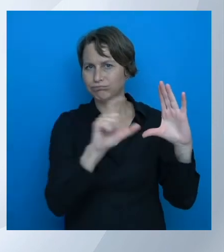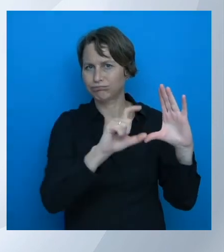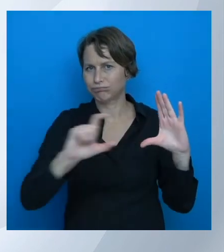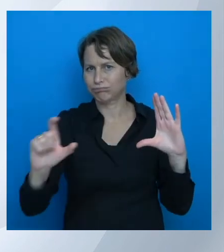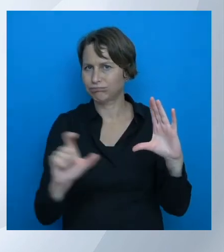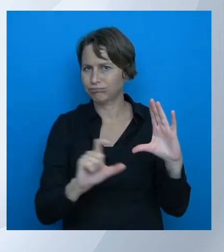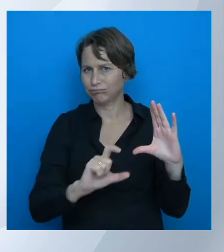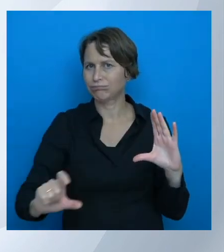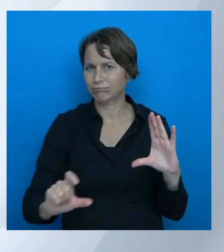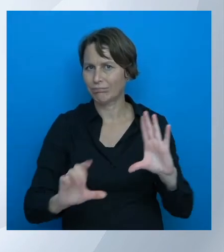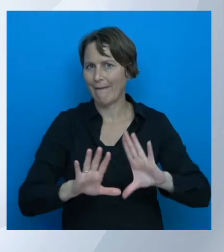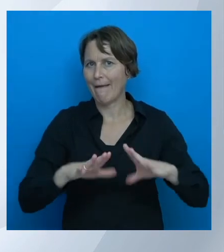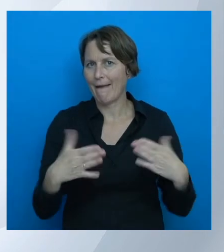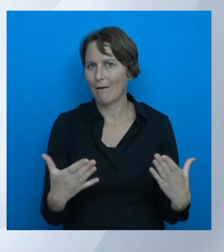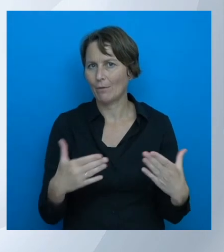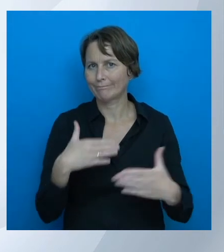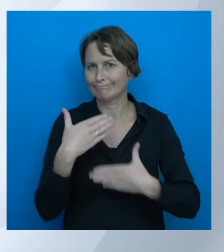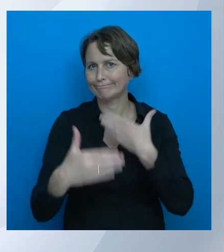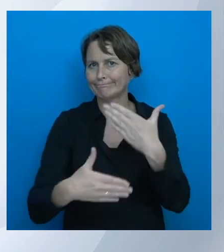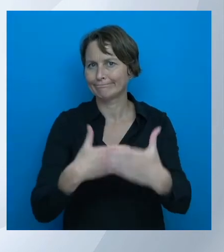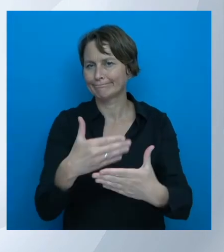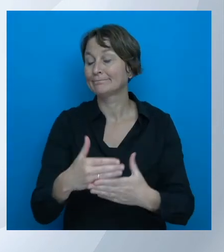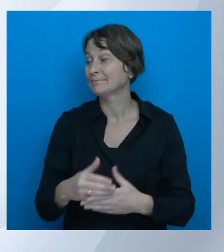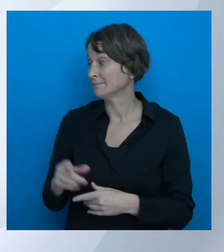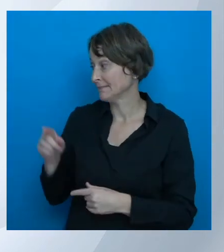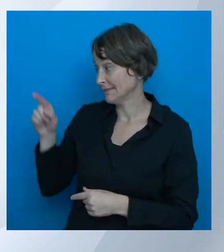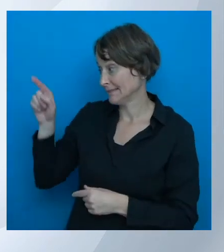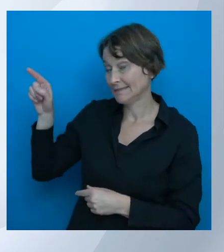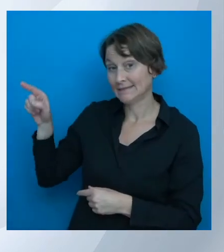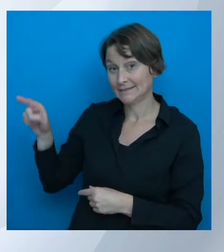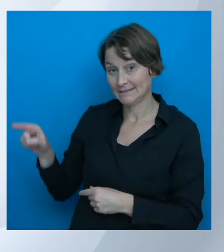you will see that it has run.